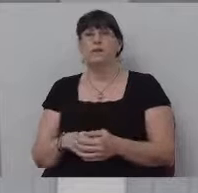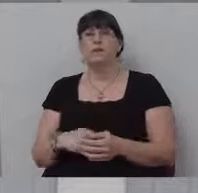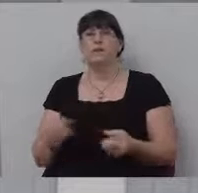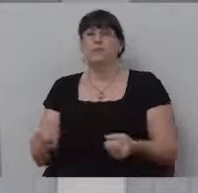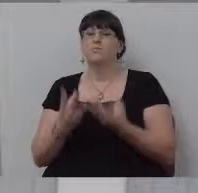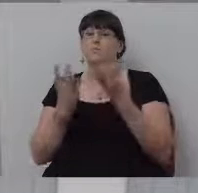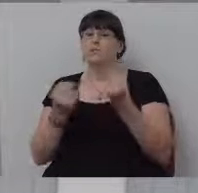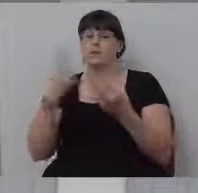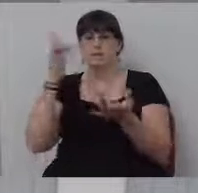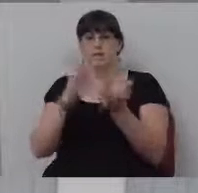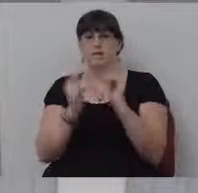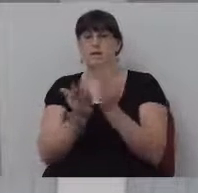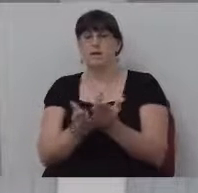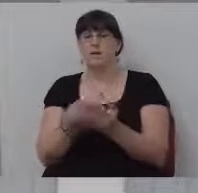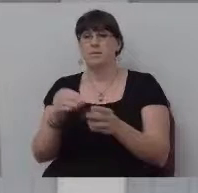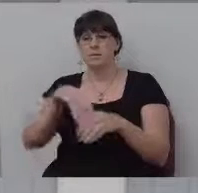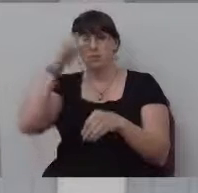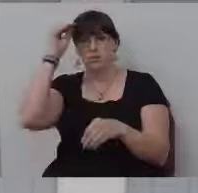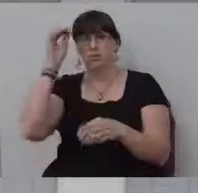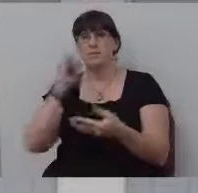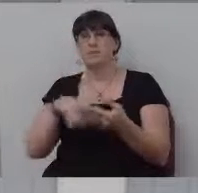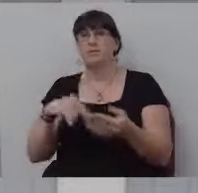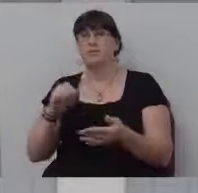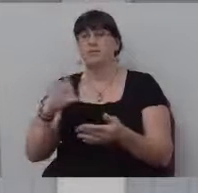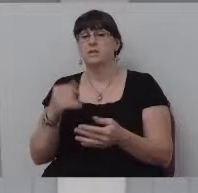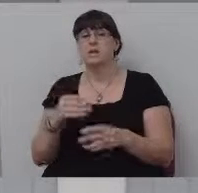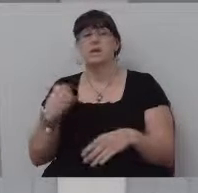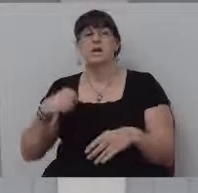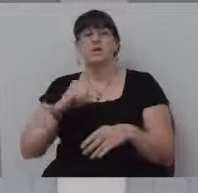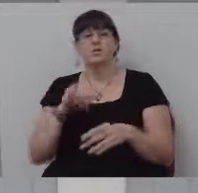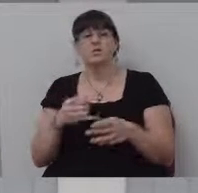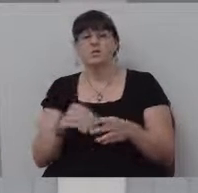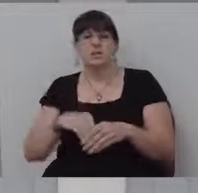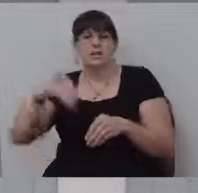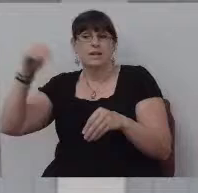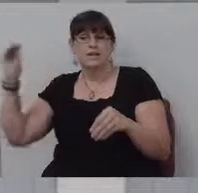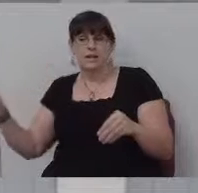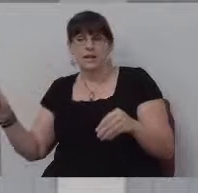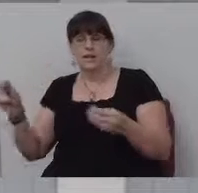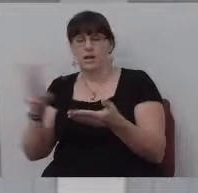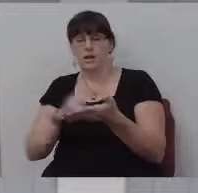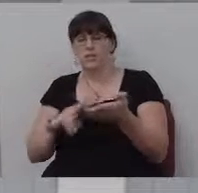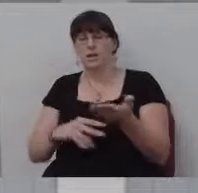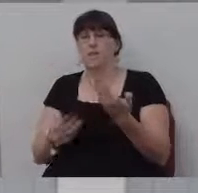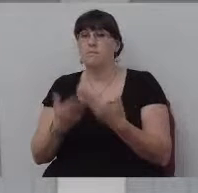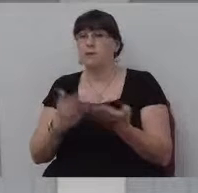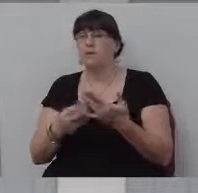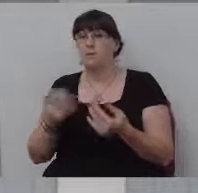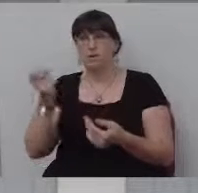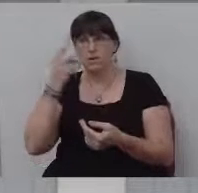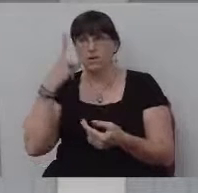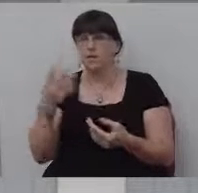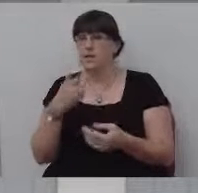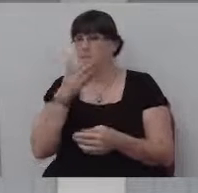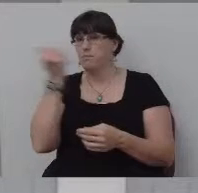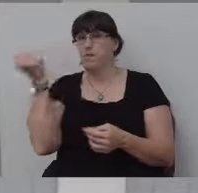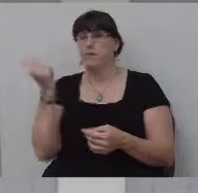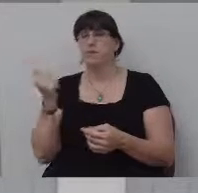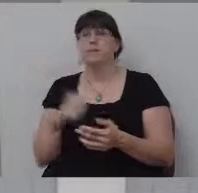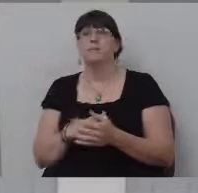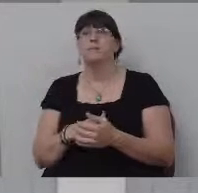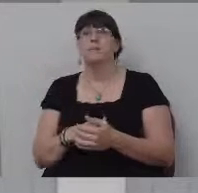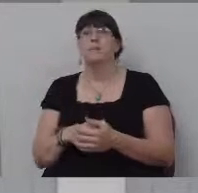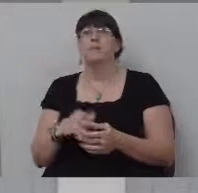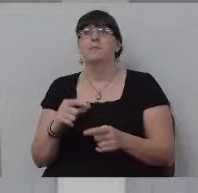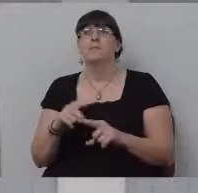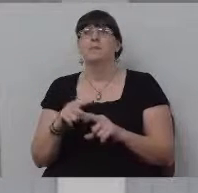plenty of Bible students that what they'll do is they'll say, well, let's just take that phrase out and see how it reads. Then it might read, make more sense to us. We want to be able to learn something. Well, if it,